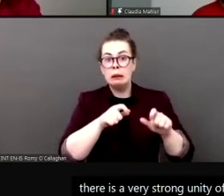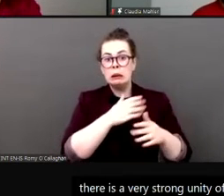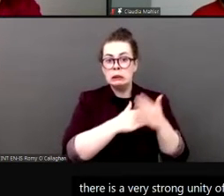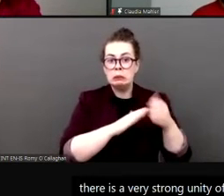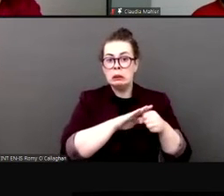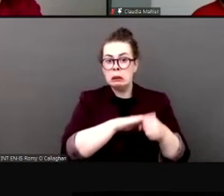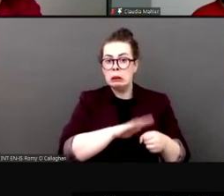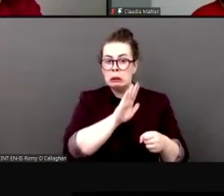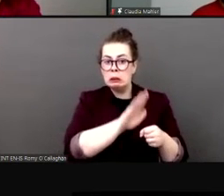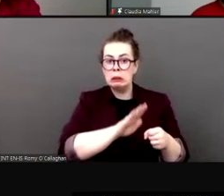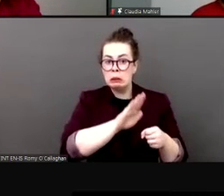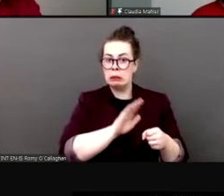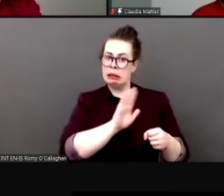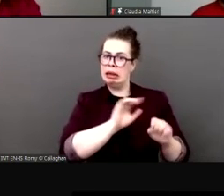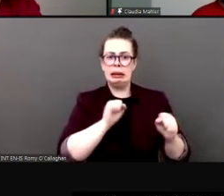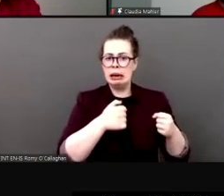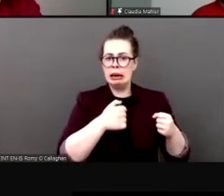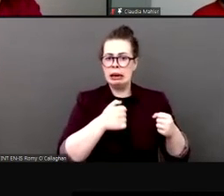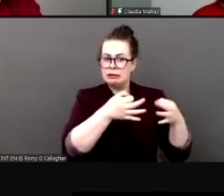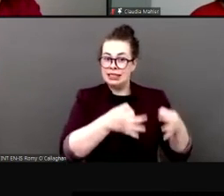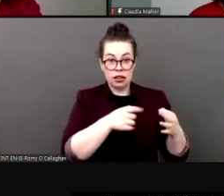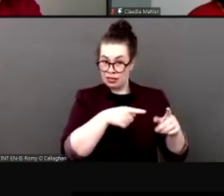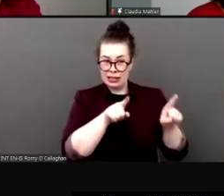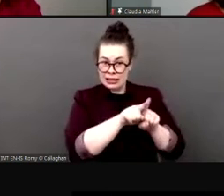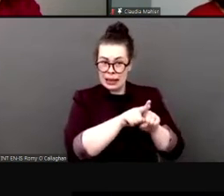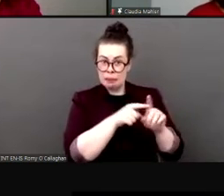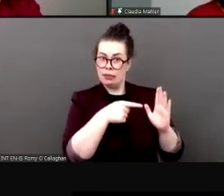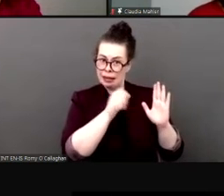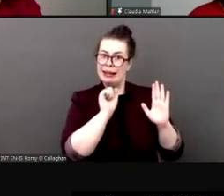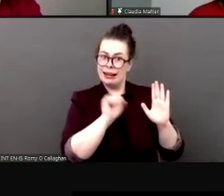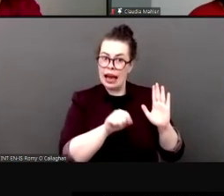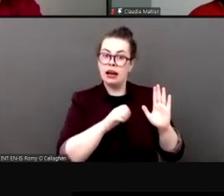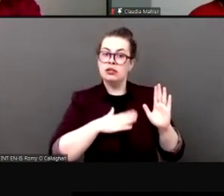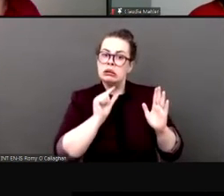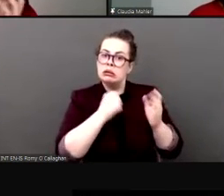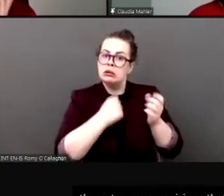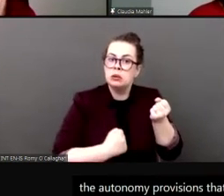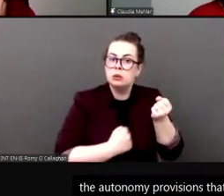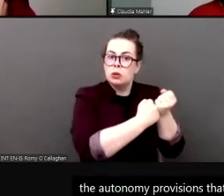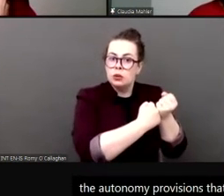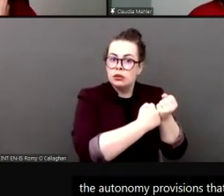will be in the Treaty on the Rights of Older People.